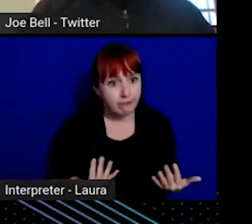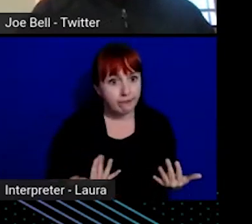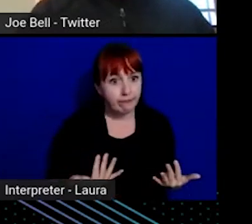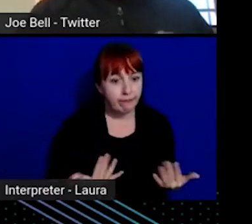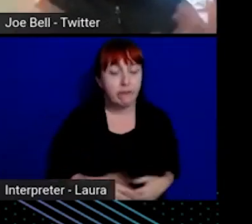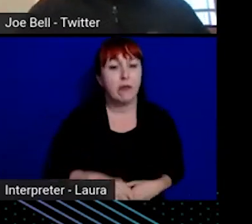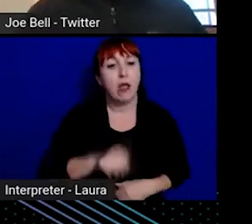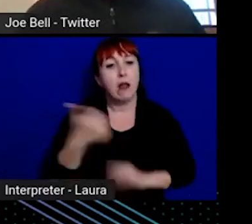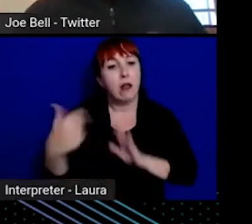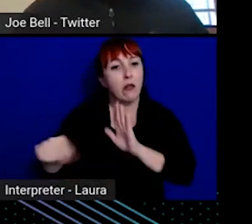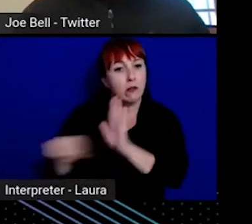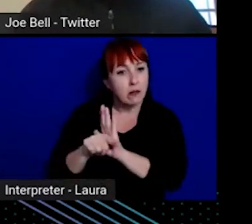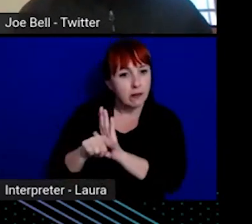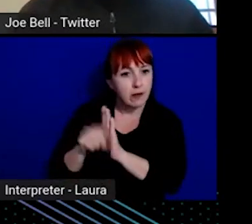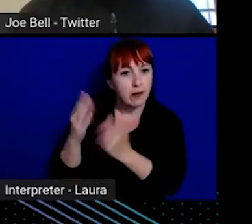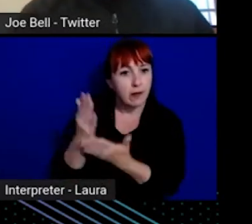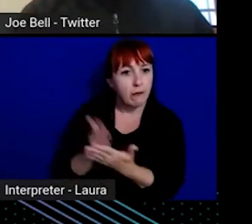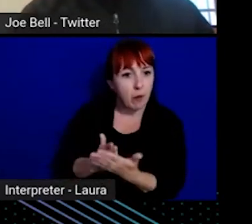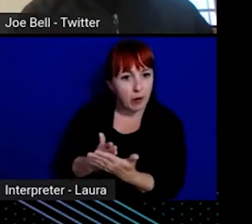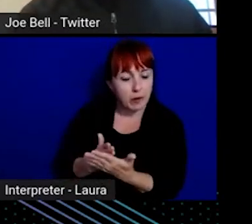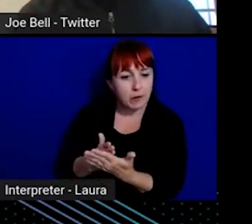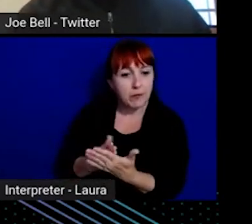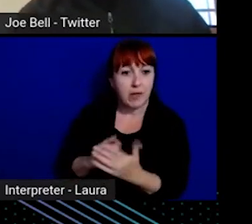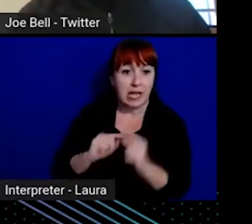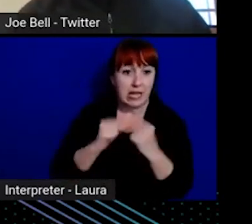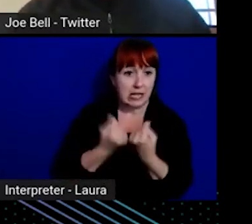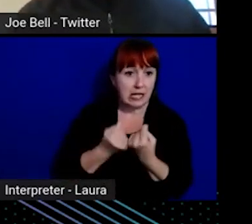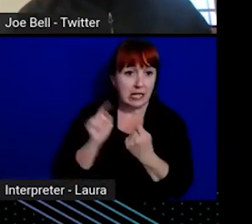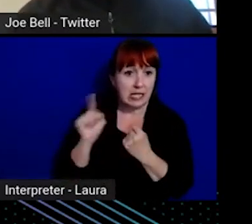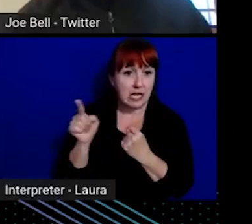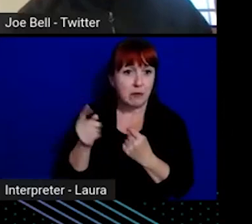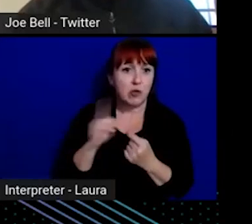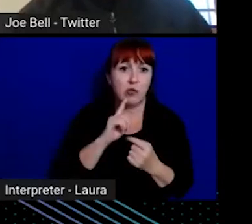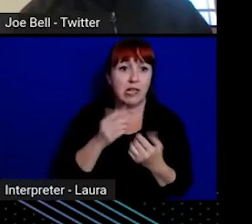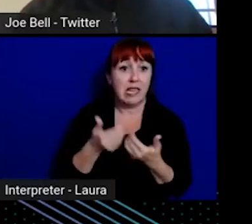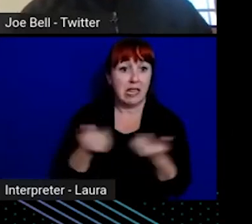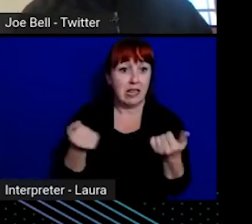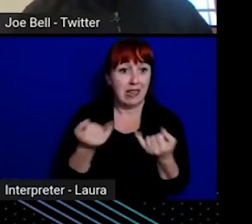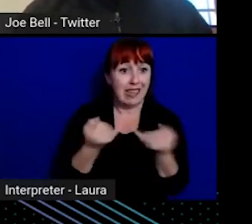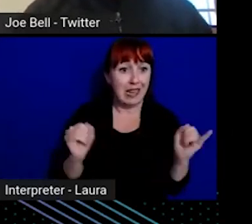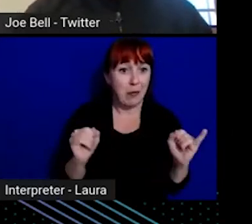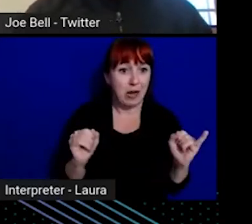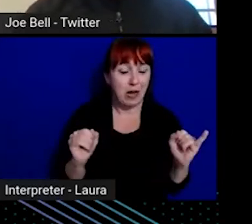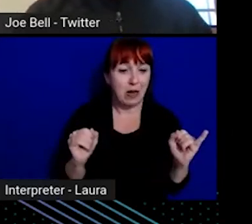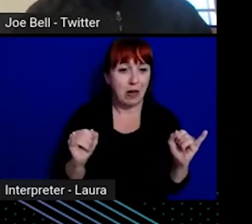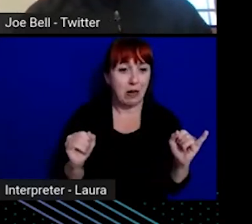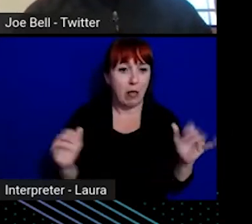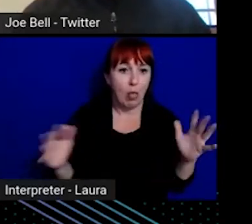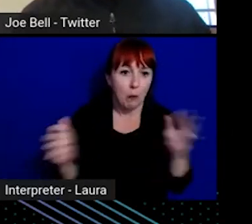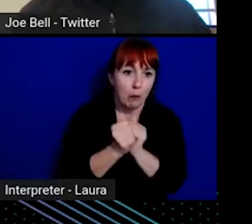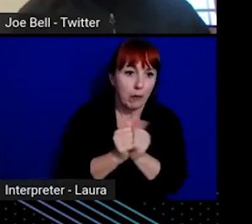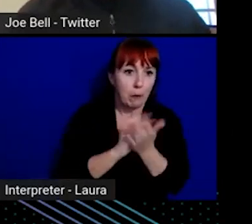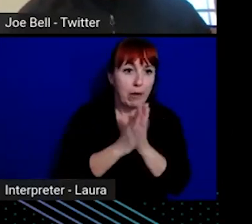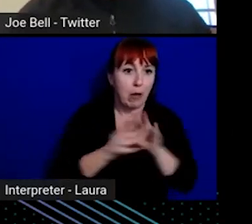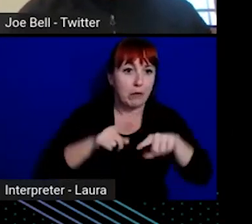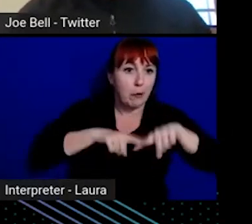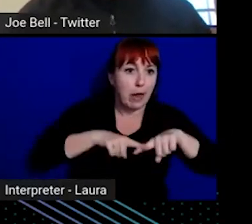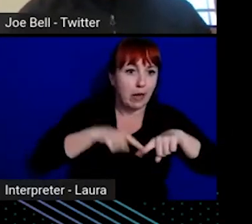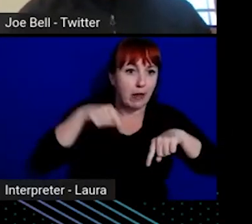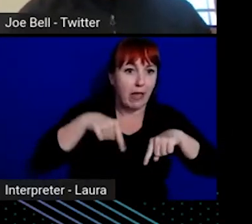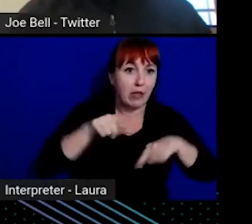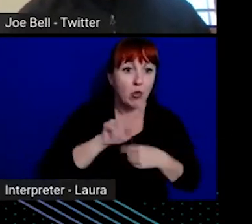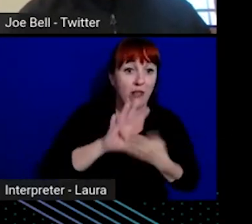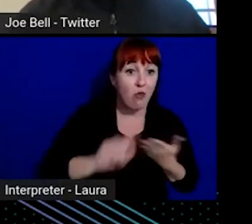that all of these teams, which are otherwise independent, become dependent. So as you can imagine, a 24-hour